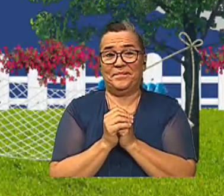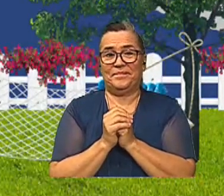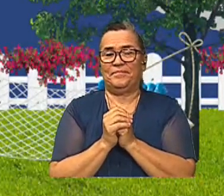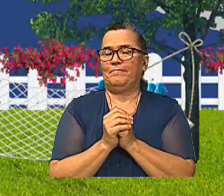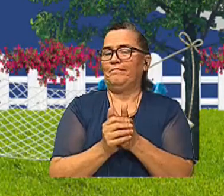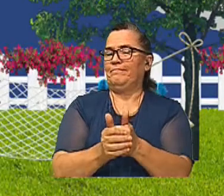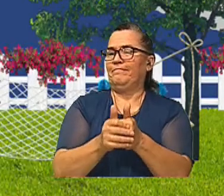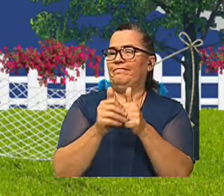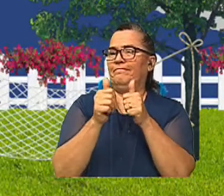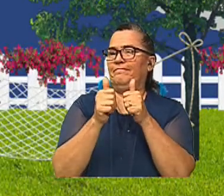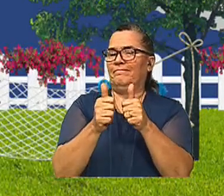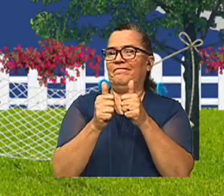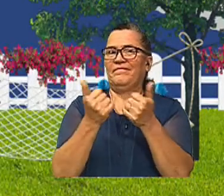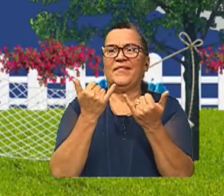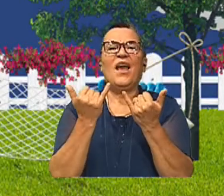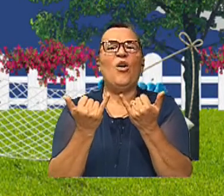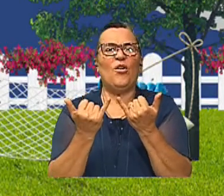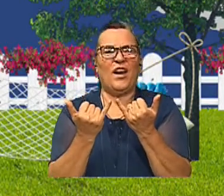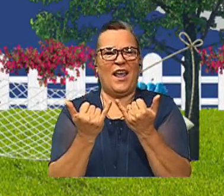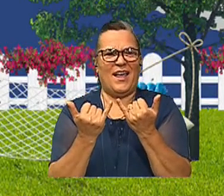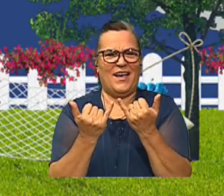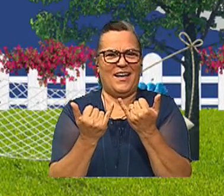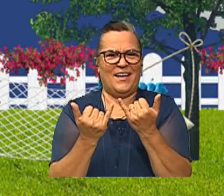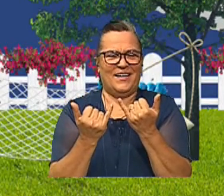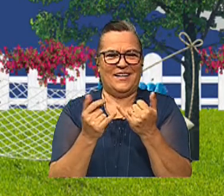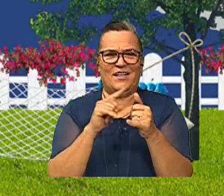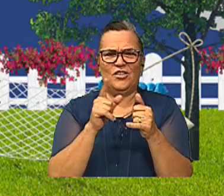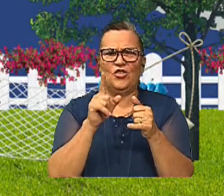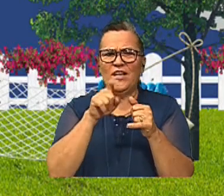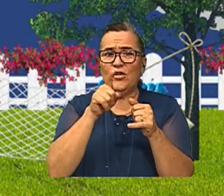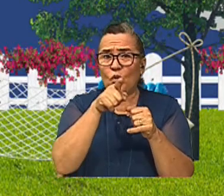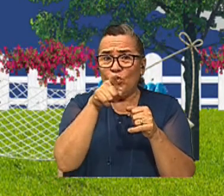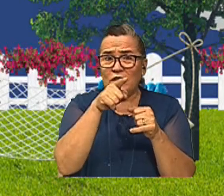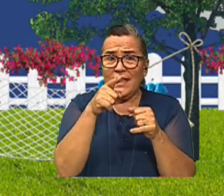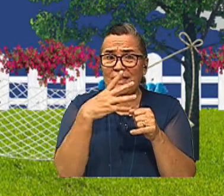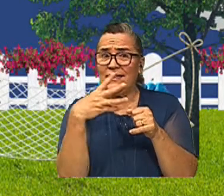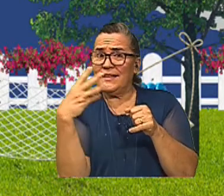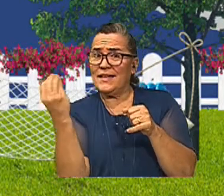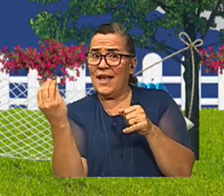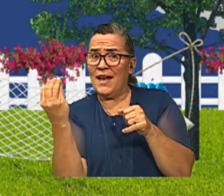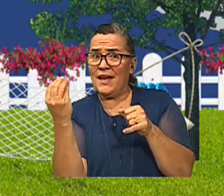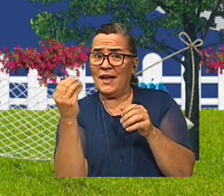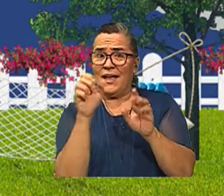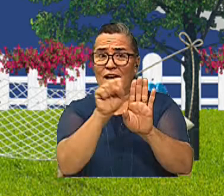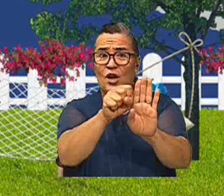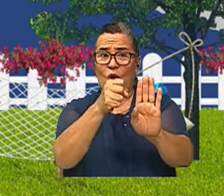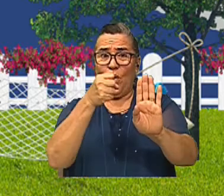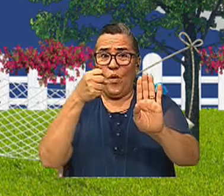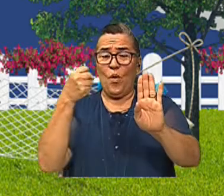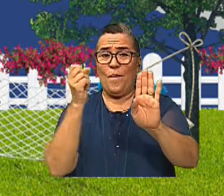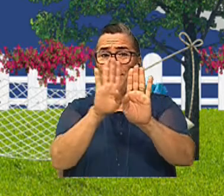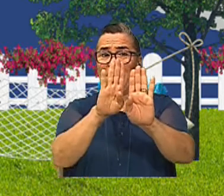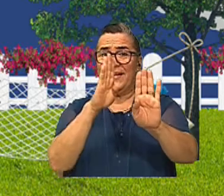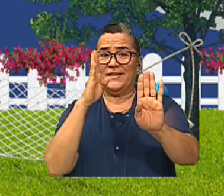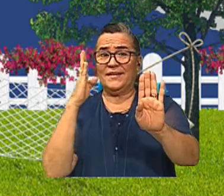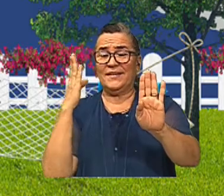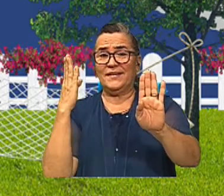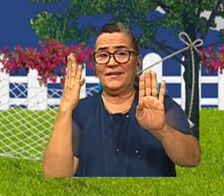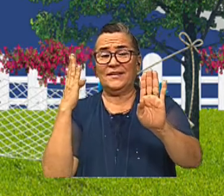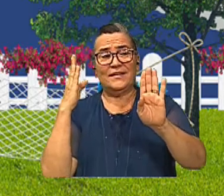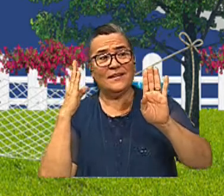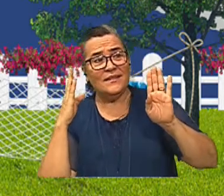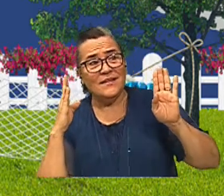Okay, so now guys, I need you to go out. Open the door or